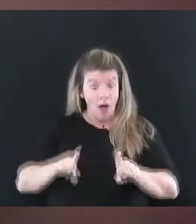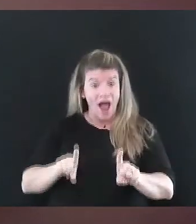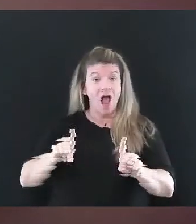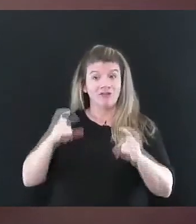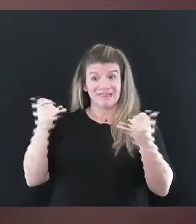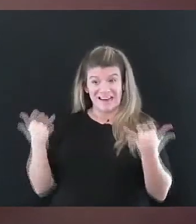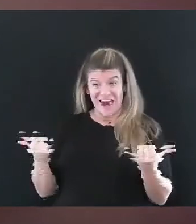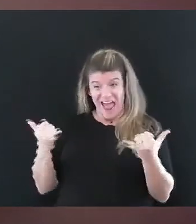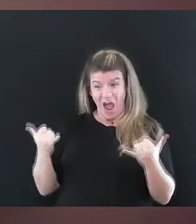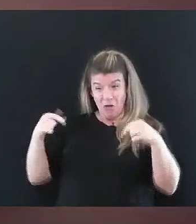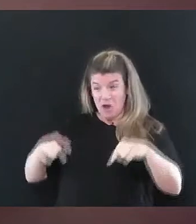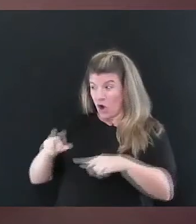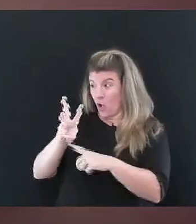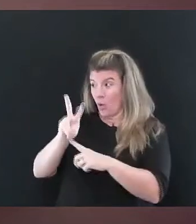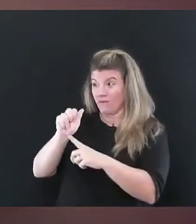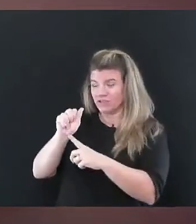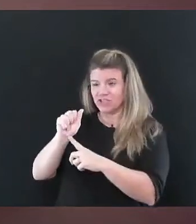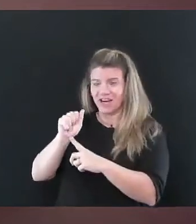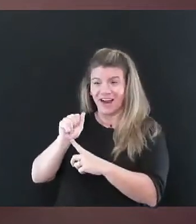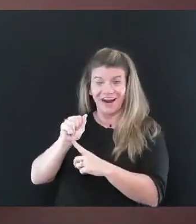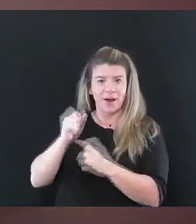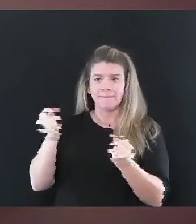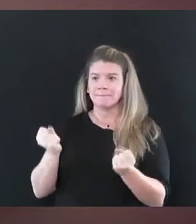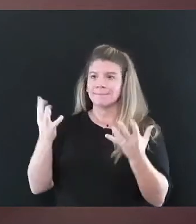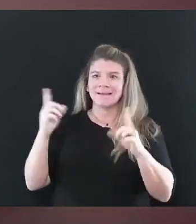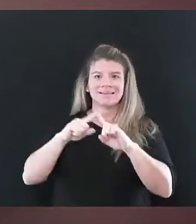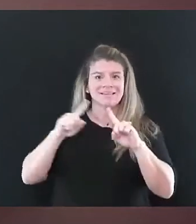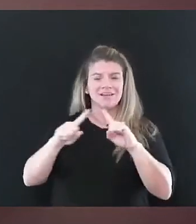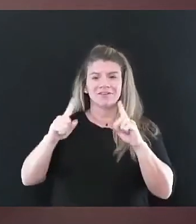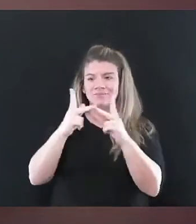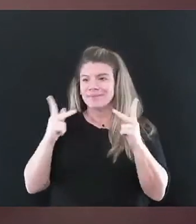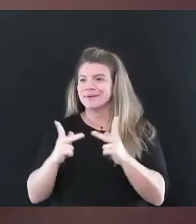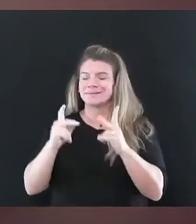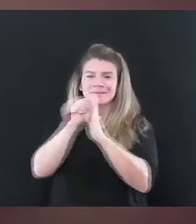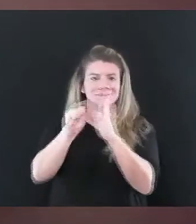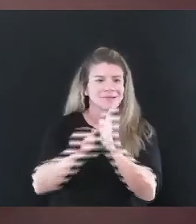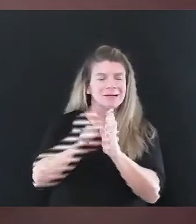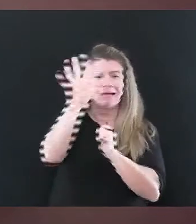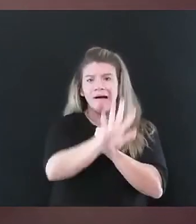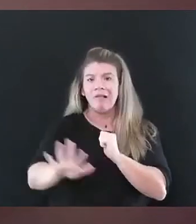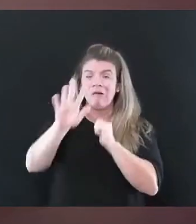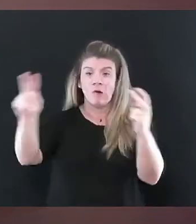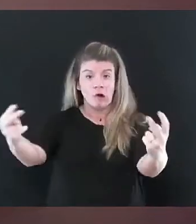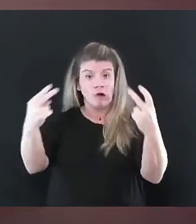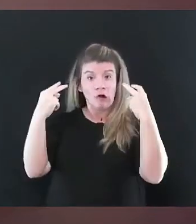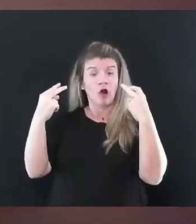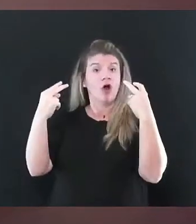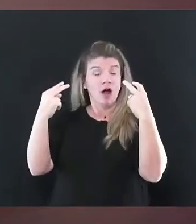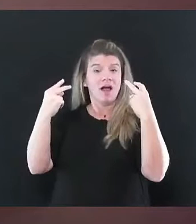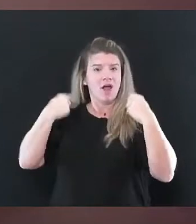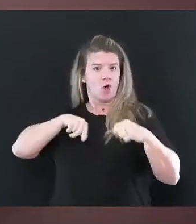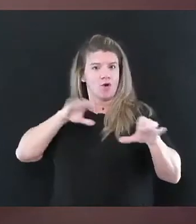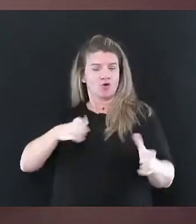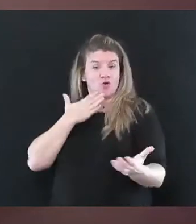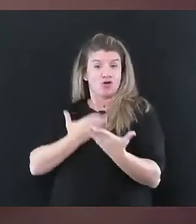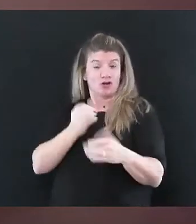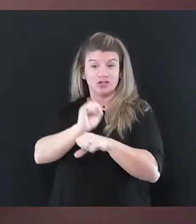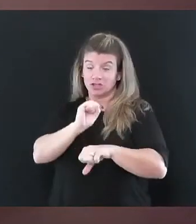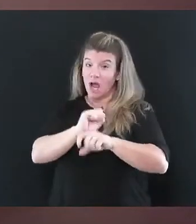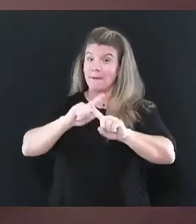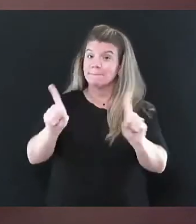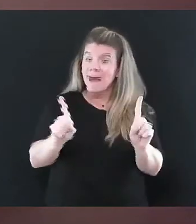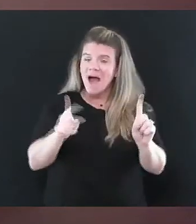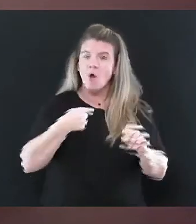Virginia is in many ways the envy of many states in America, we have also seen